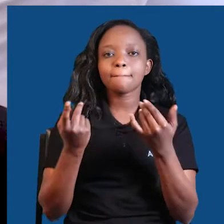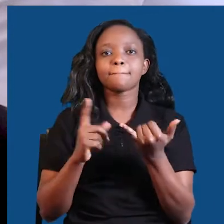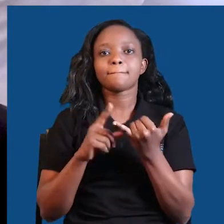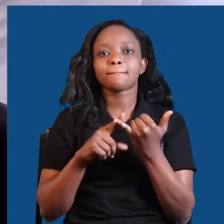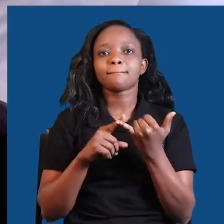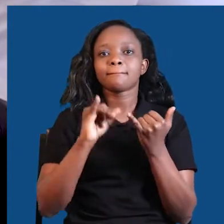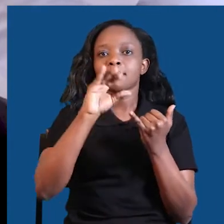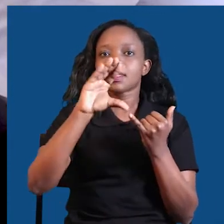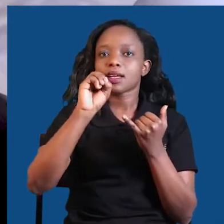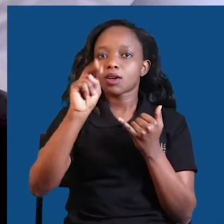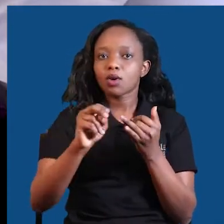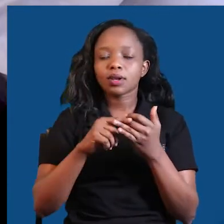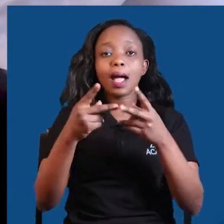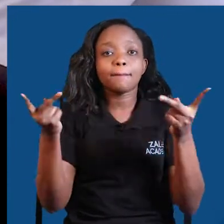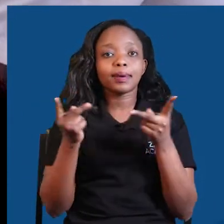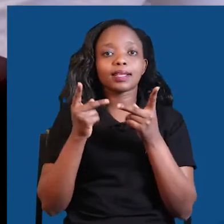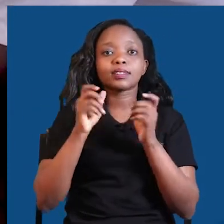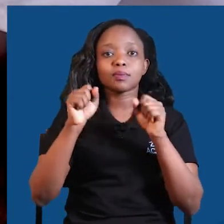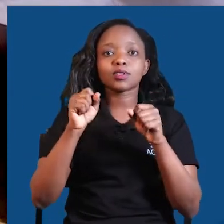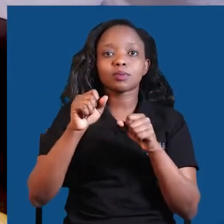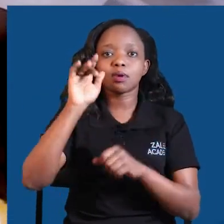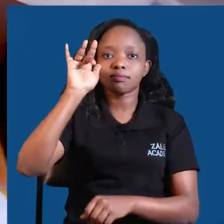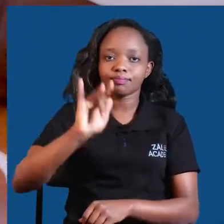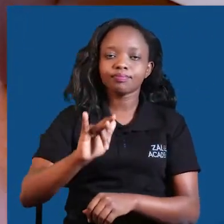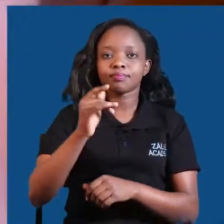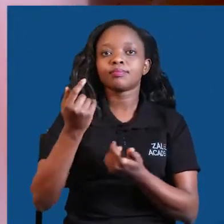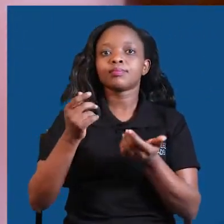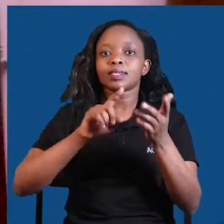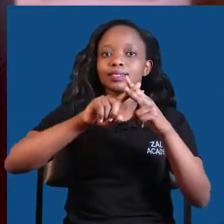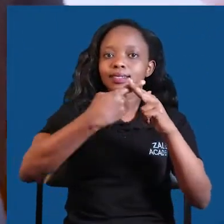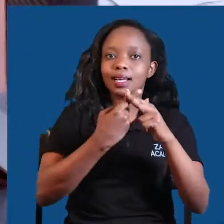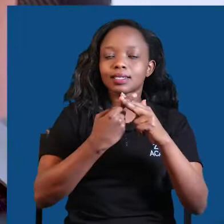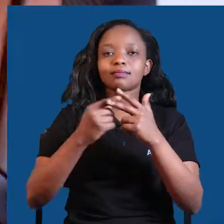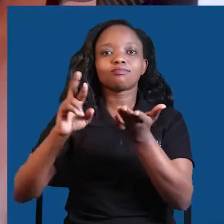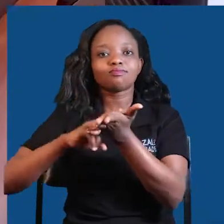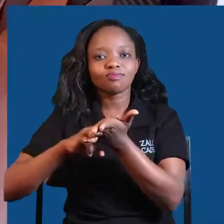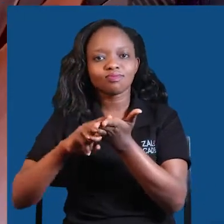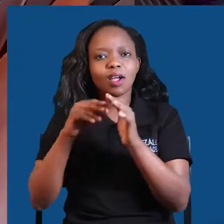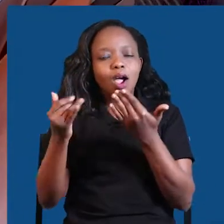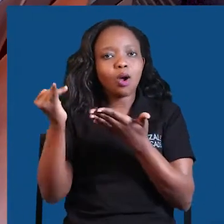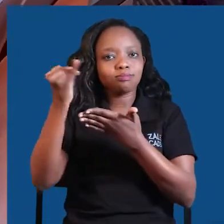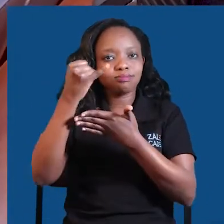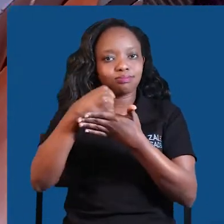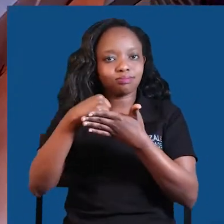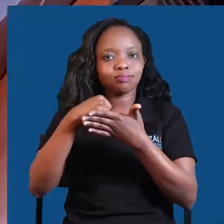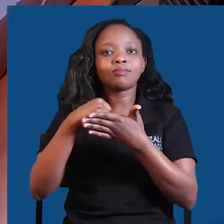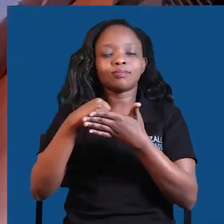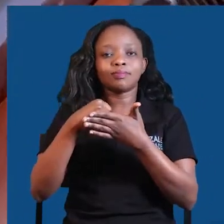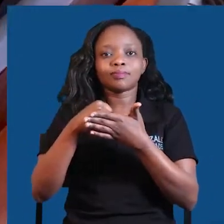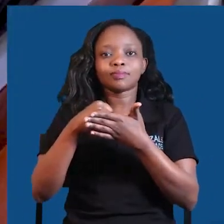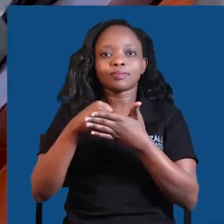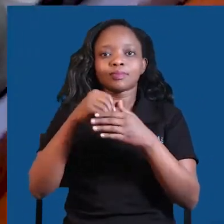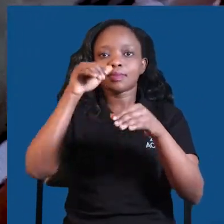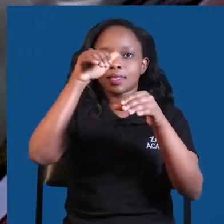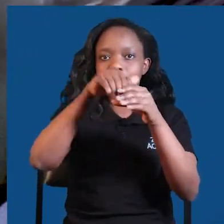the icons, maybe a place to click, start or log in. So how they'll be designed, how they'll be